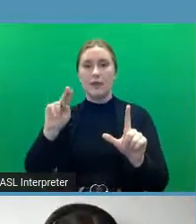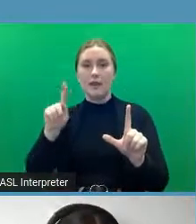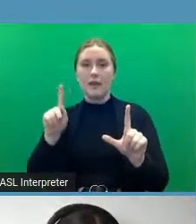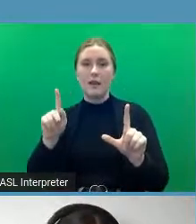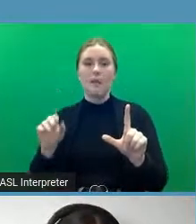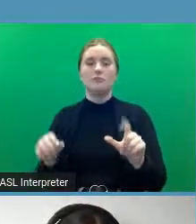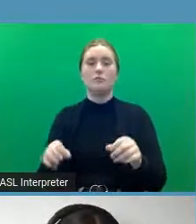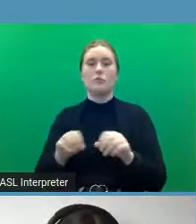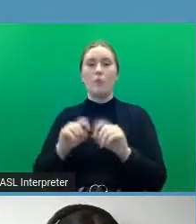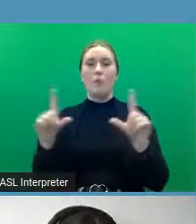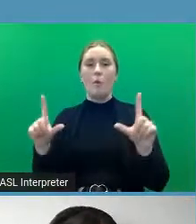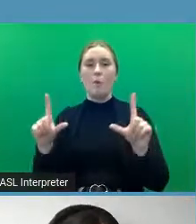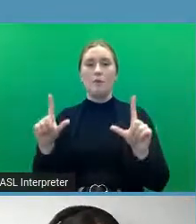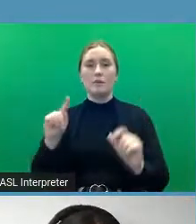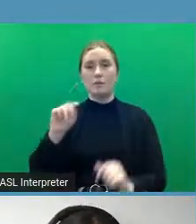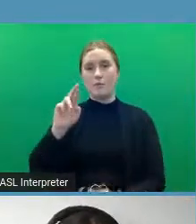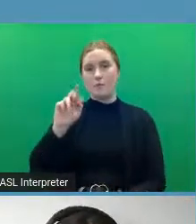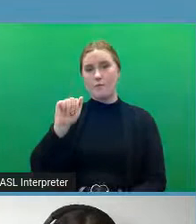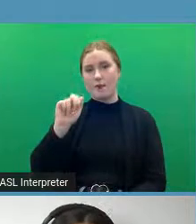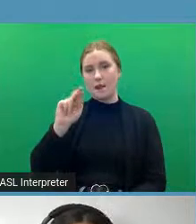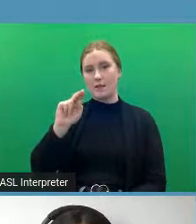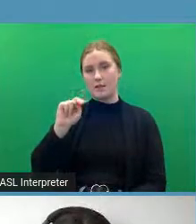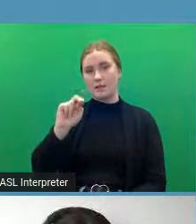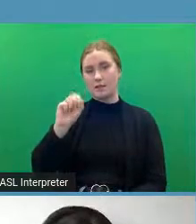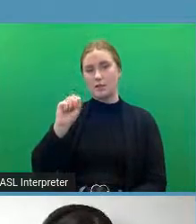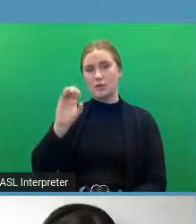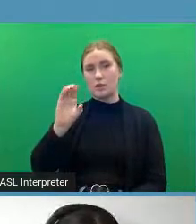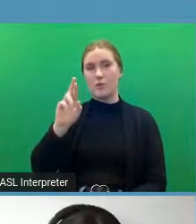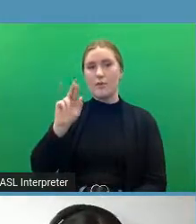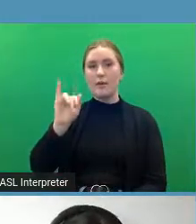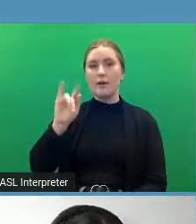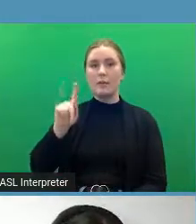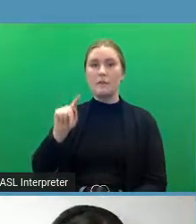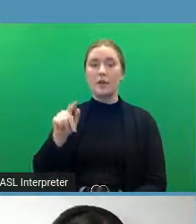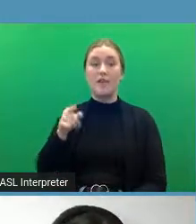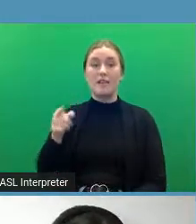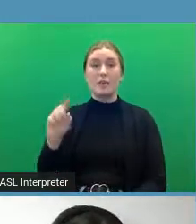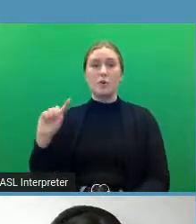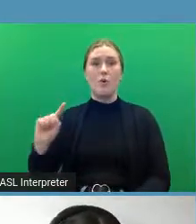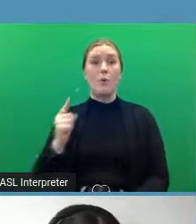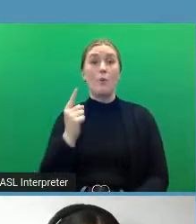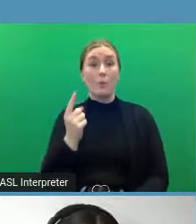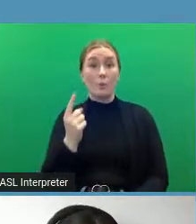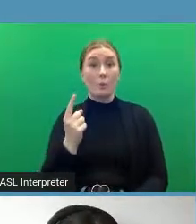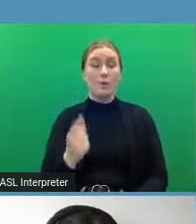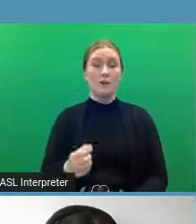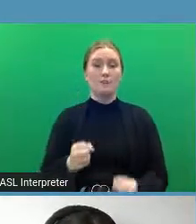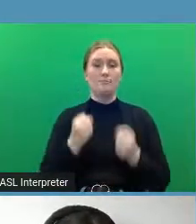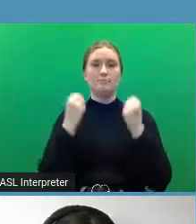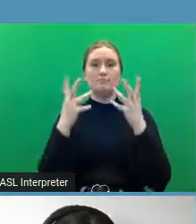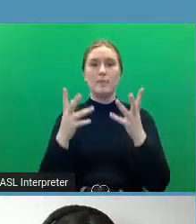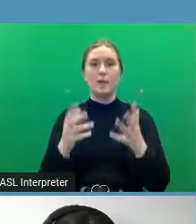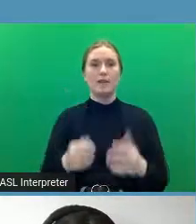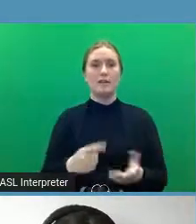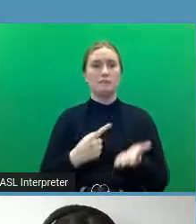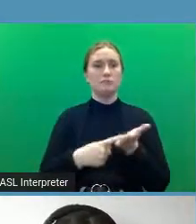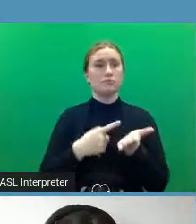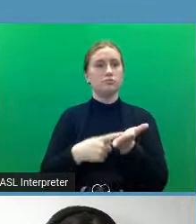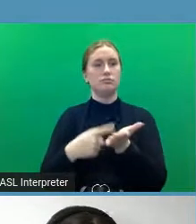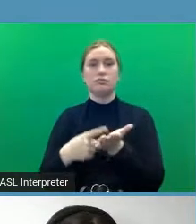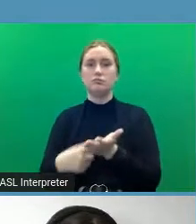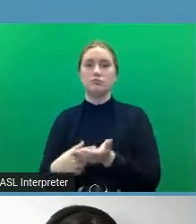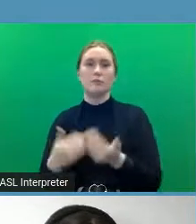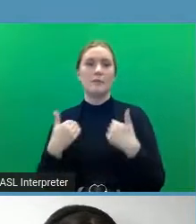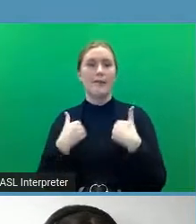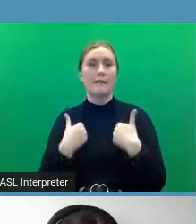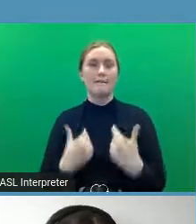catch up on what you might have missed. And so that's just one of a zillion examples how all of these tools improve the ways in